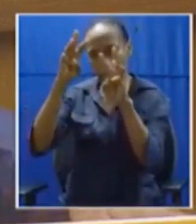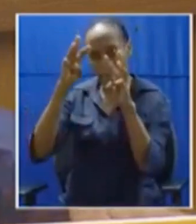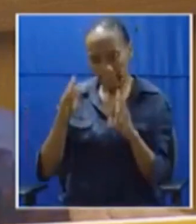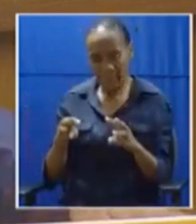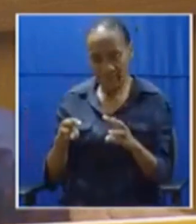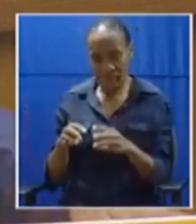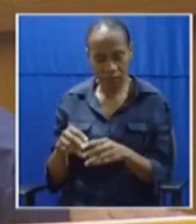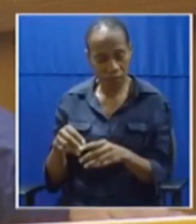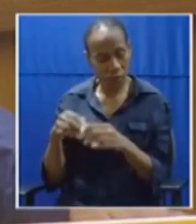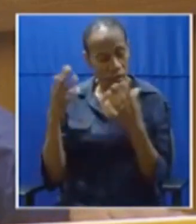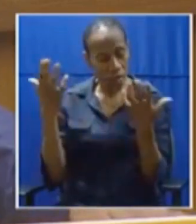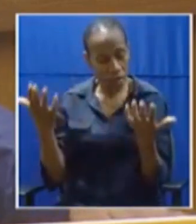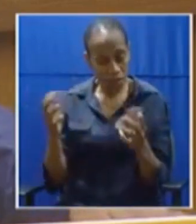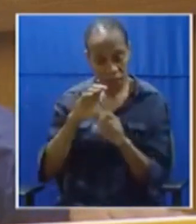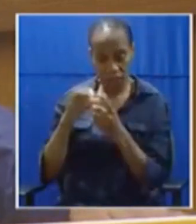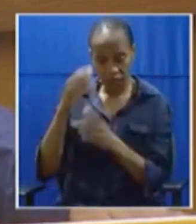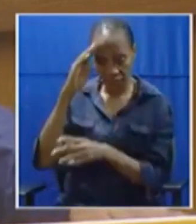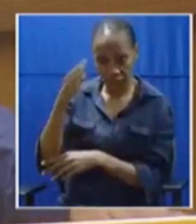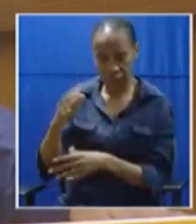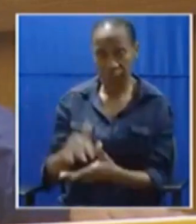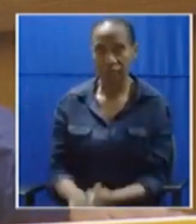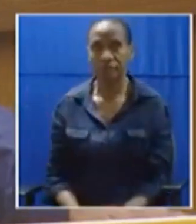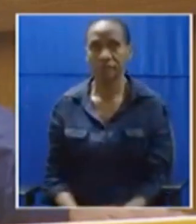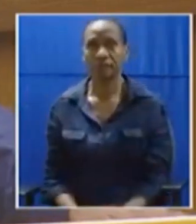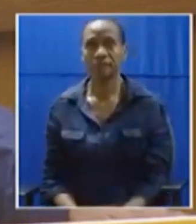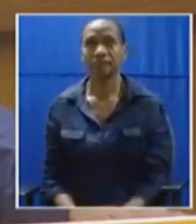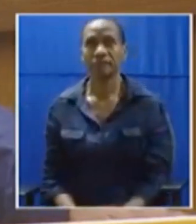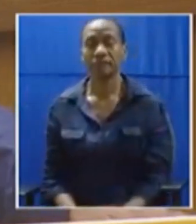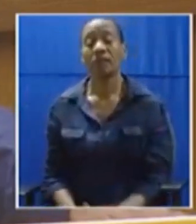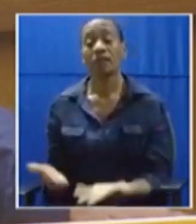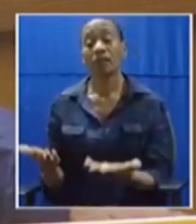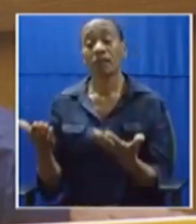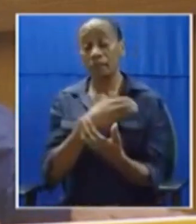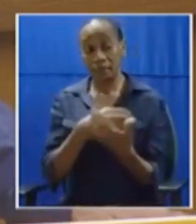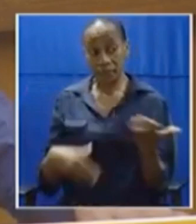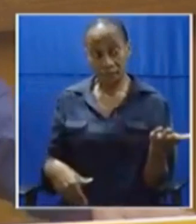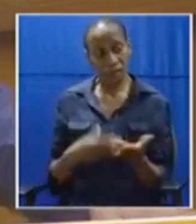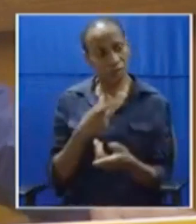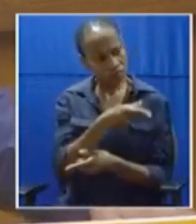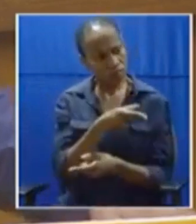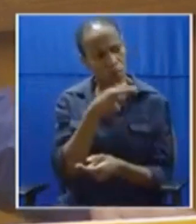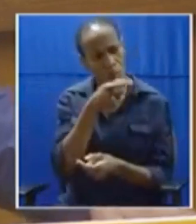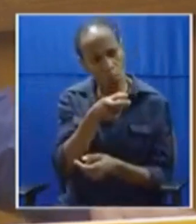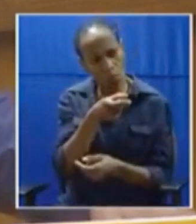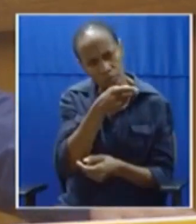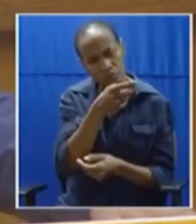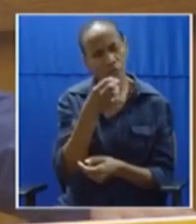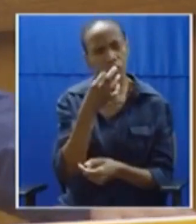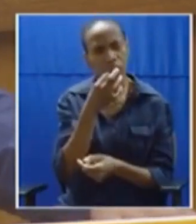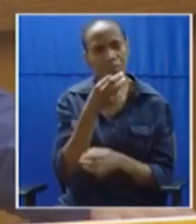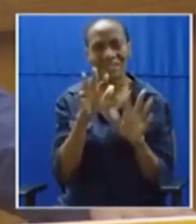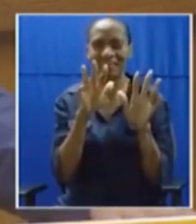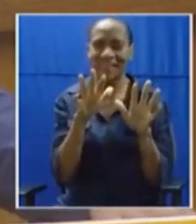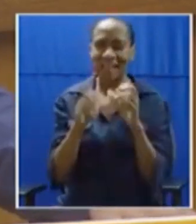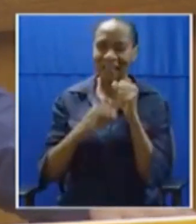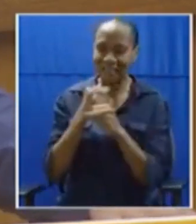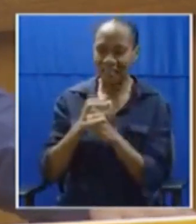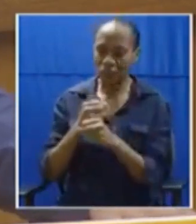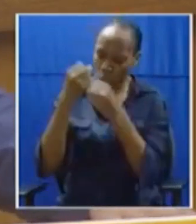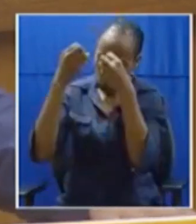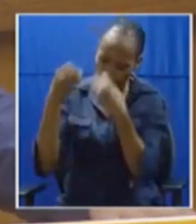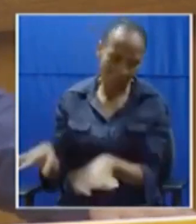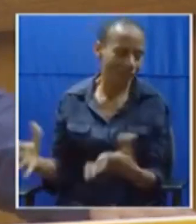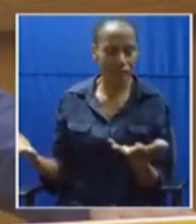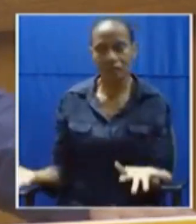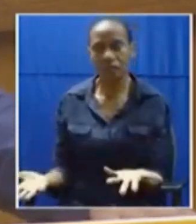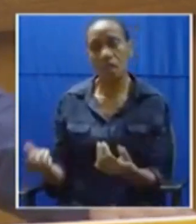wa barakatuh. Honorable President, after, in your own words, 9 wasted years, last year